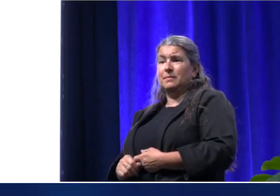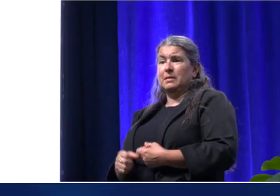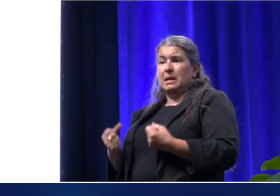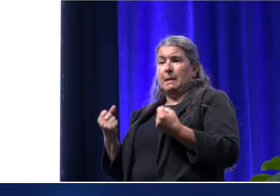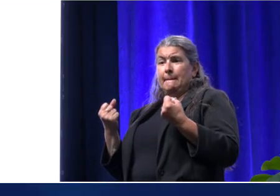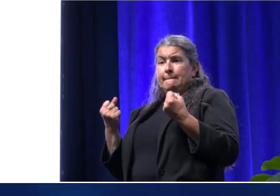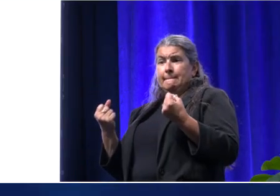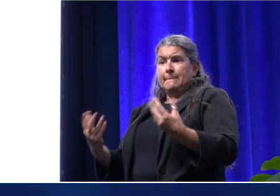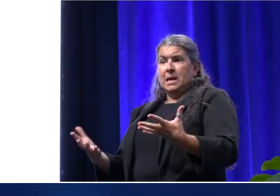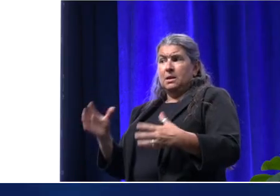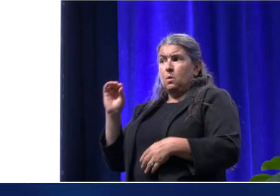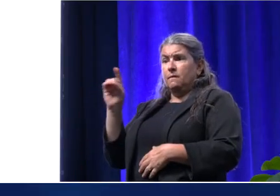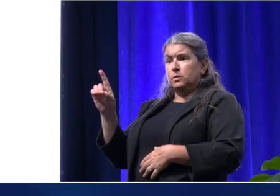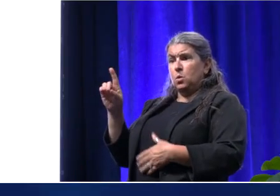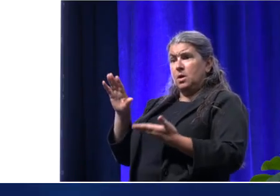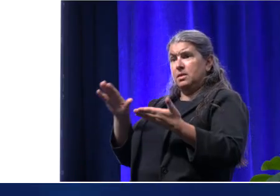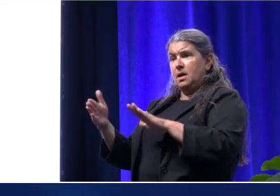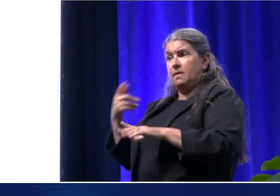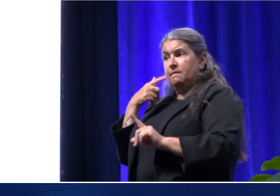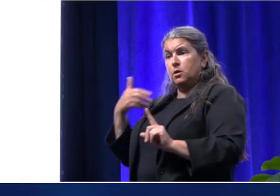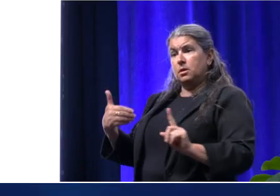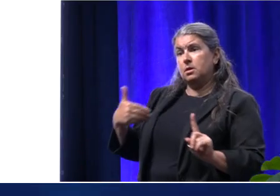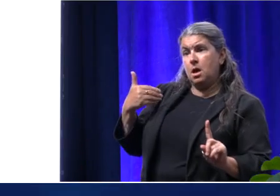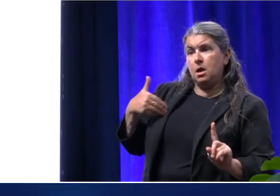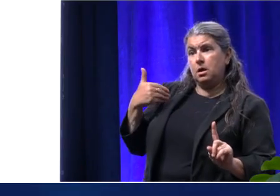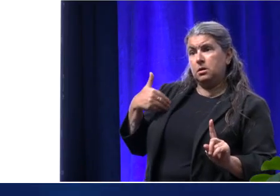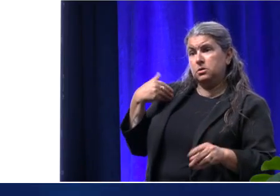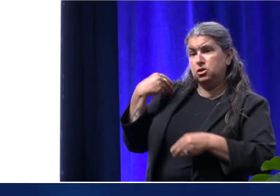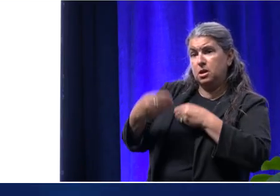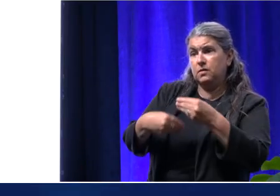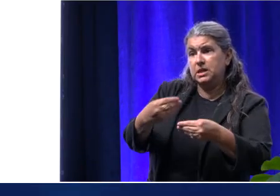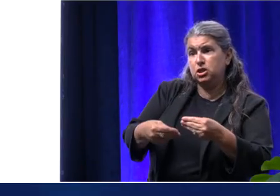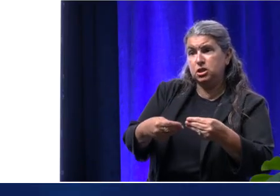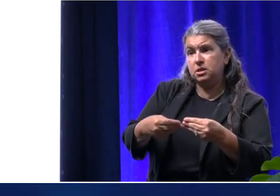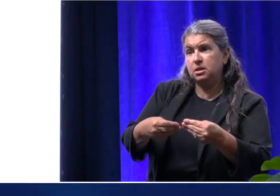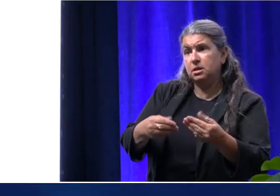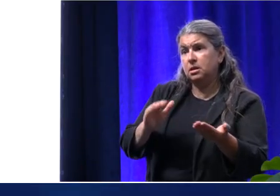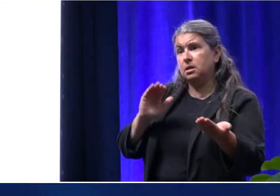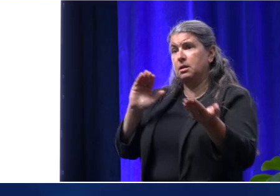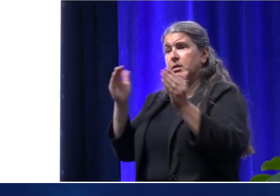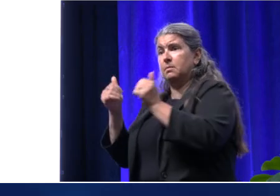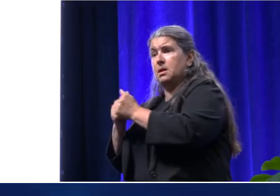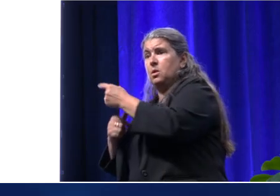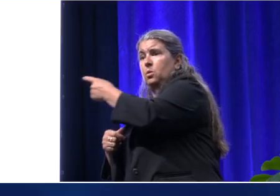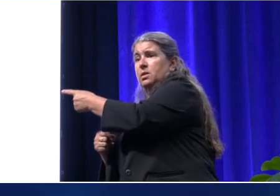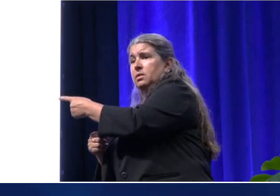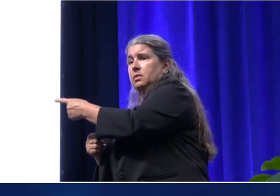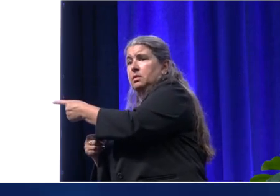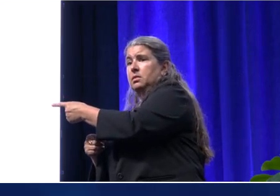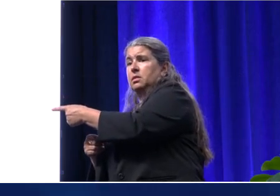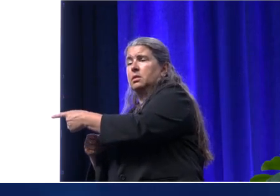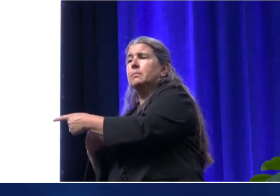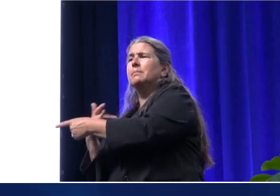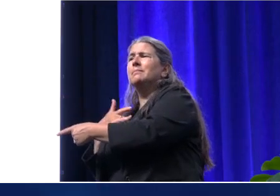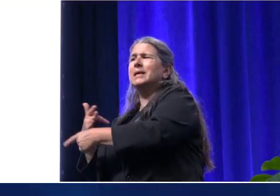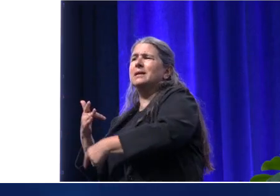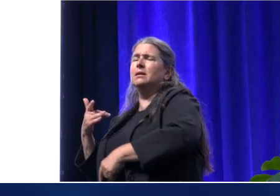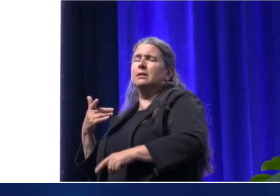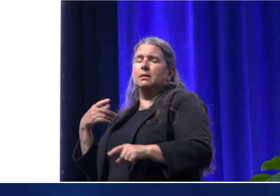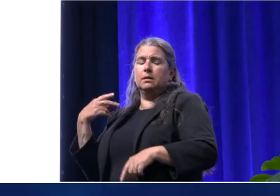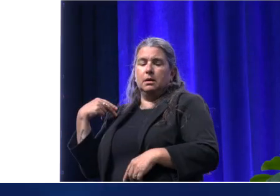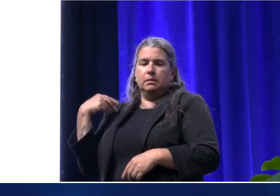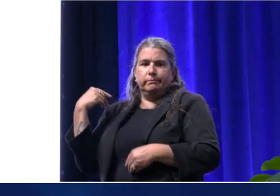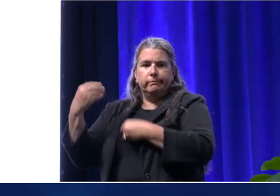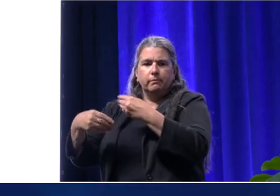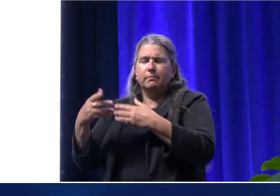among younger generations is at an all-time low. And so we wanted to see if these trends that we've observed in Kentucky and Maine